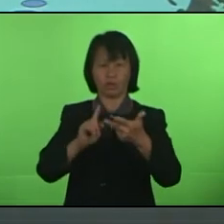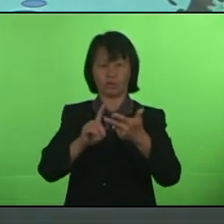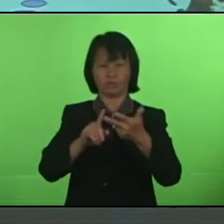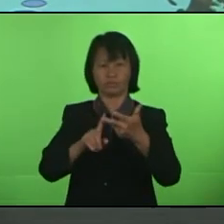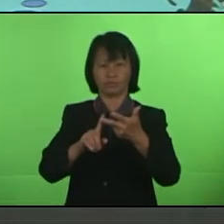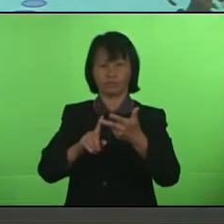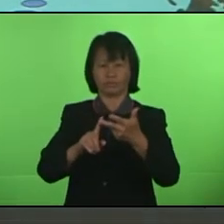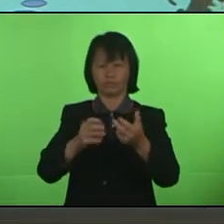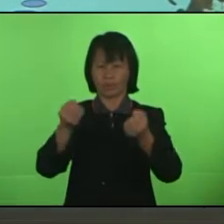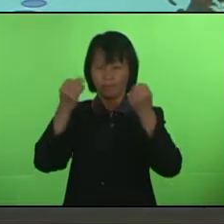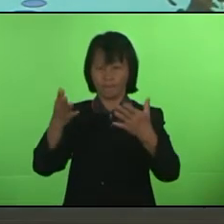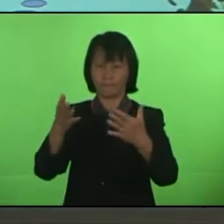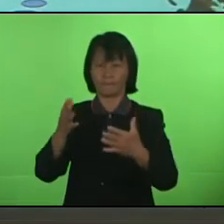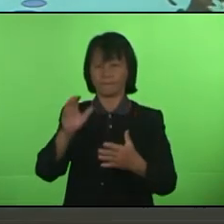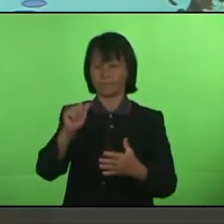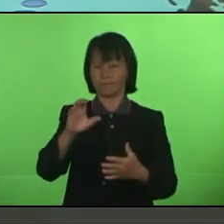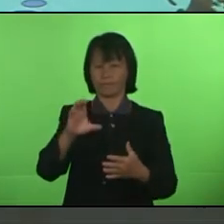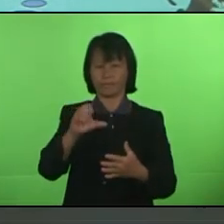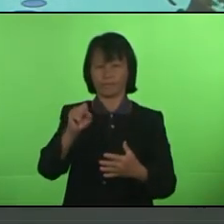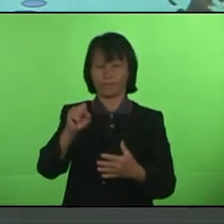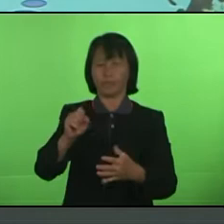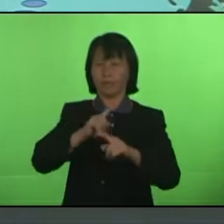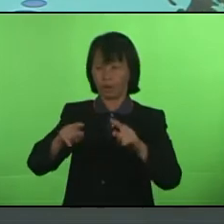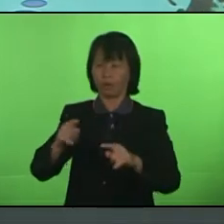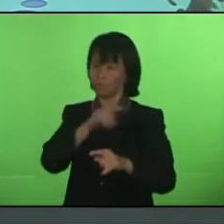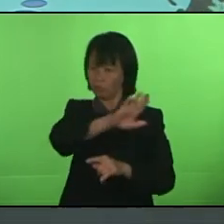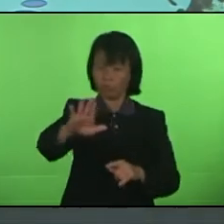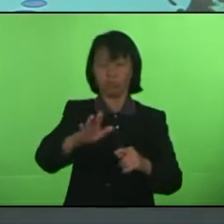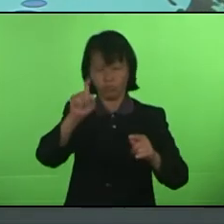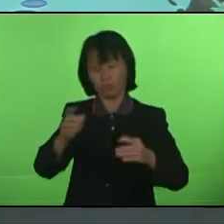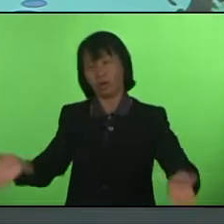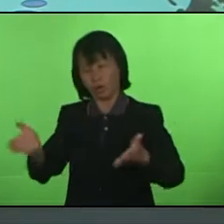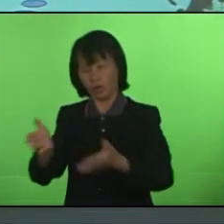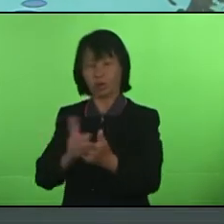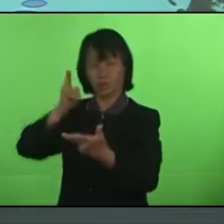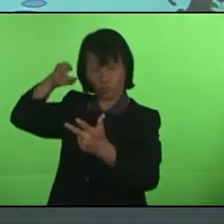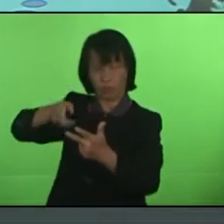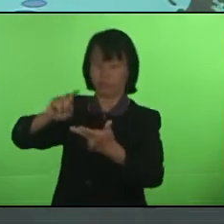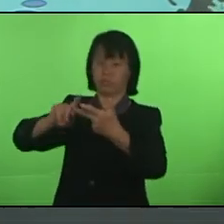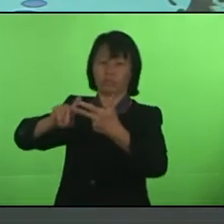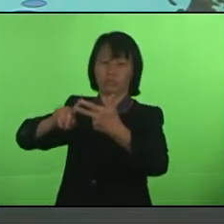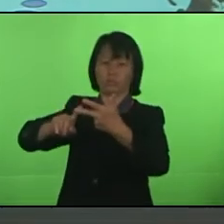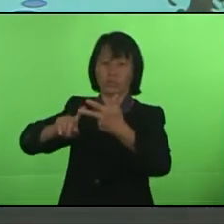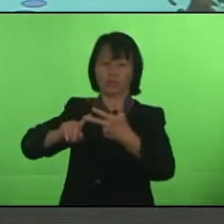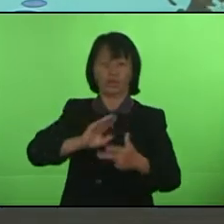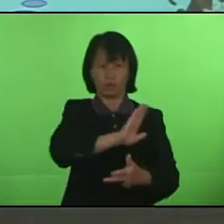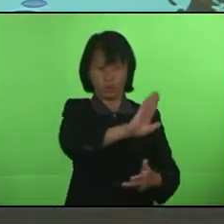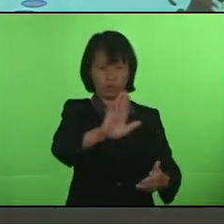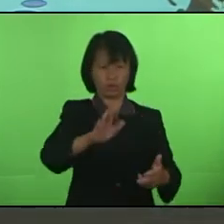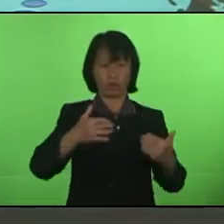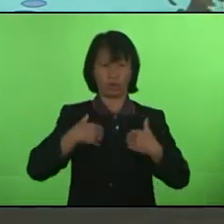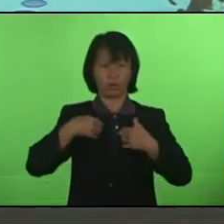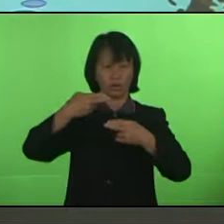of assessment, but we still encourage you to take part. Now, online learning too has taken on at